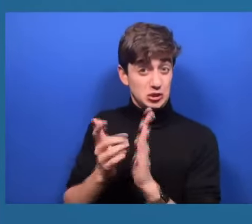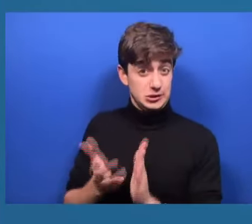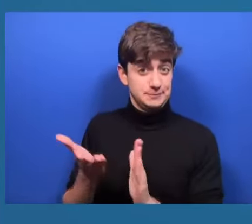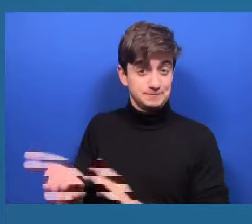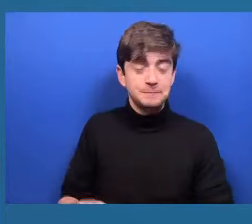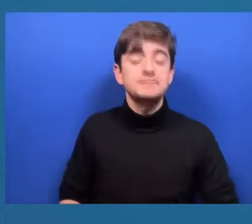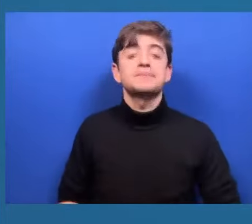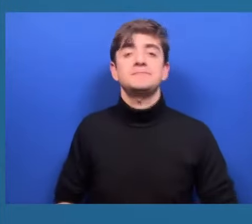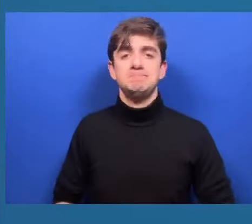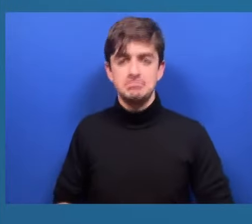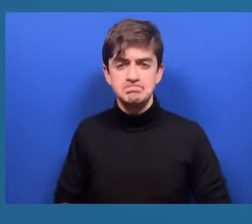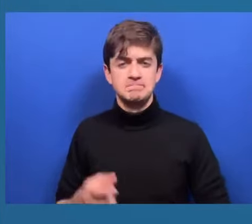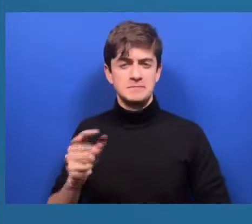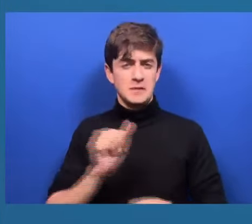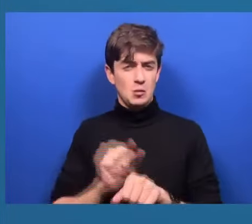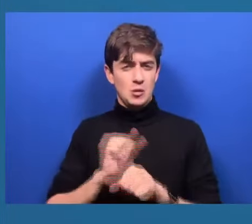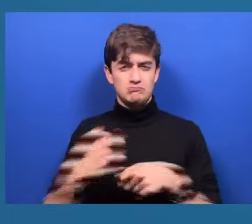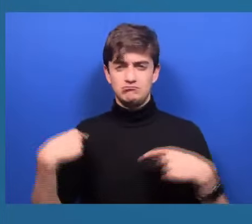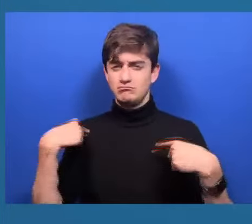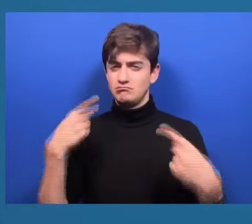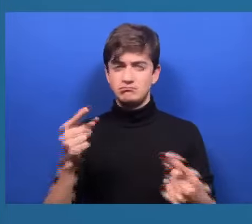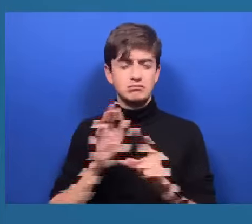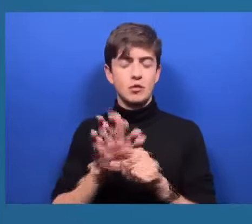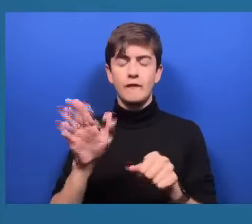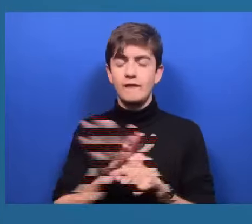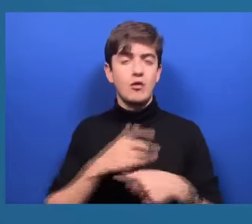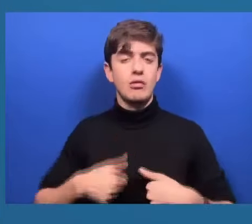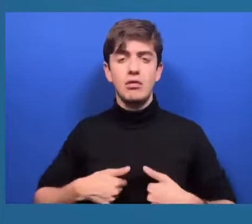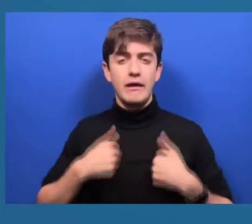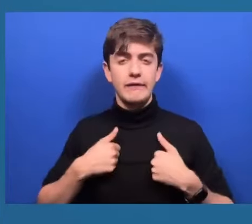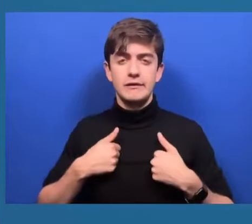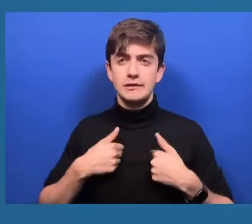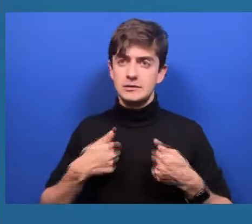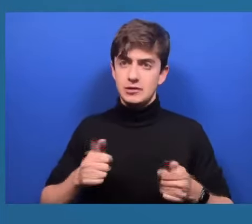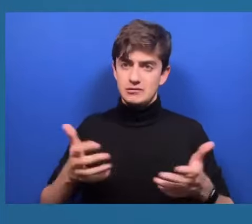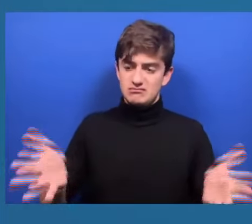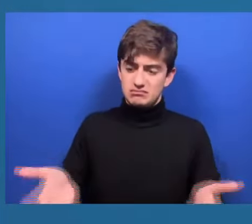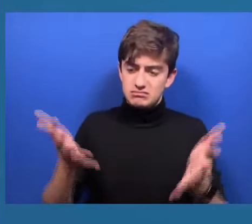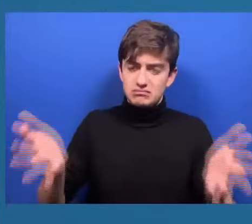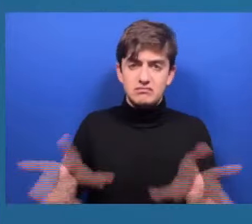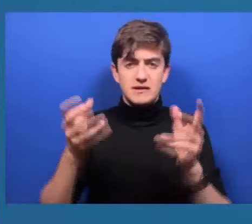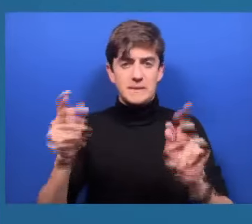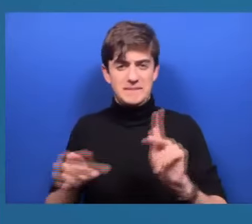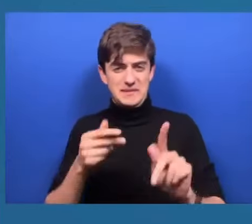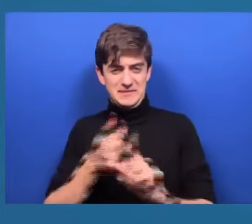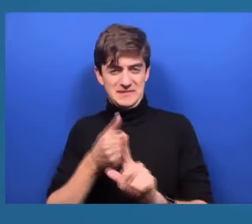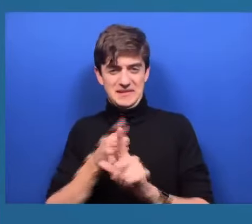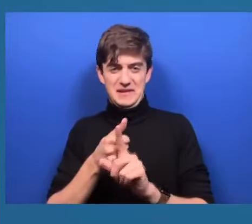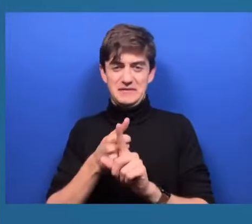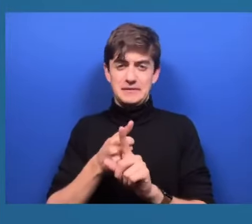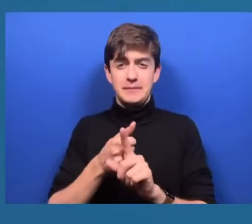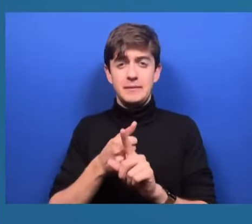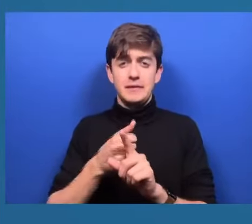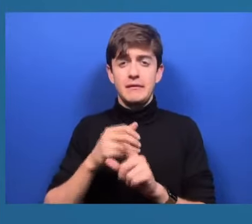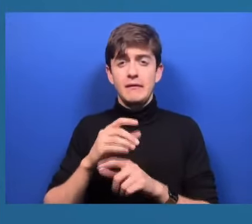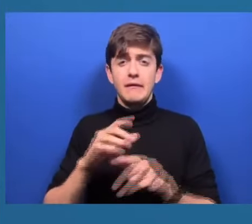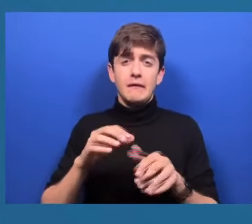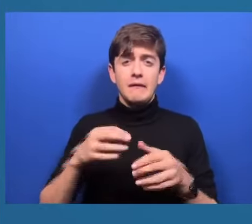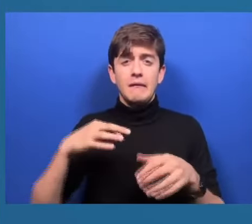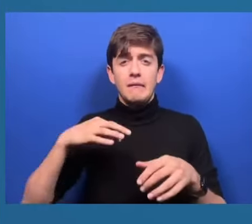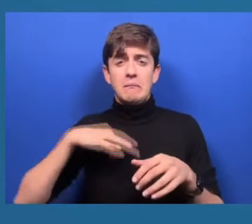she's been working all her life to lift those that are disadvantaged and